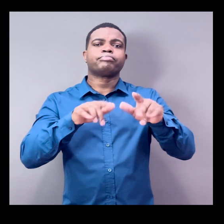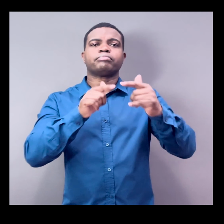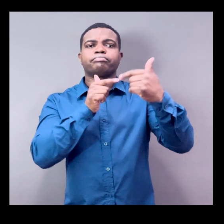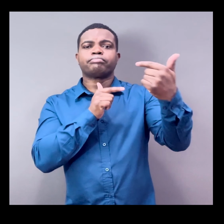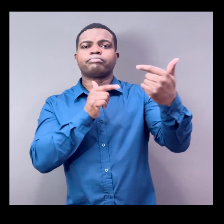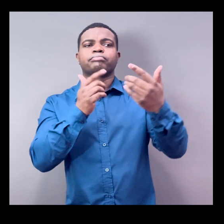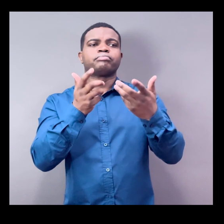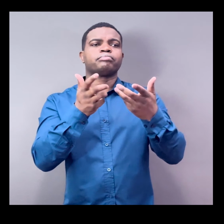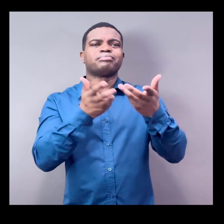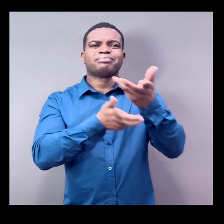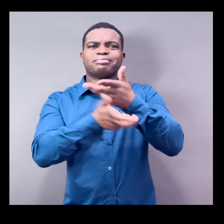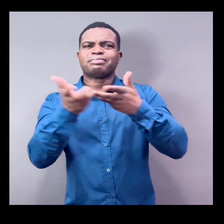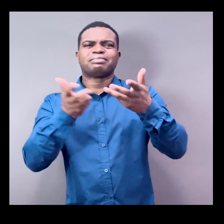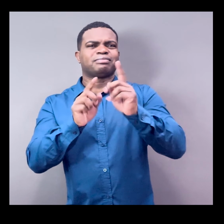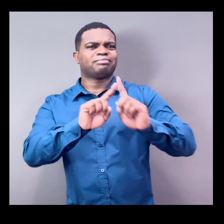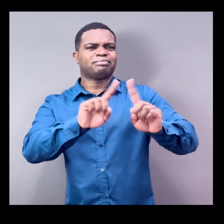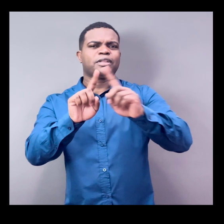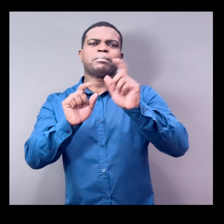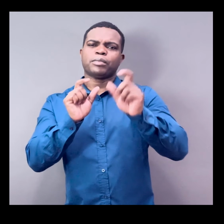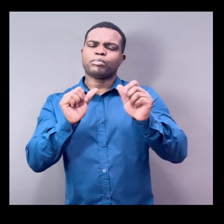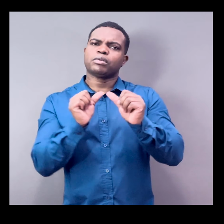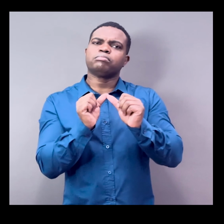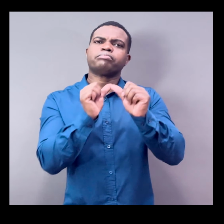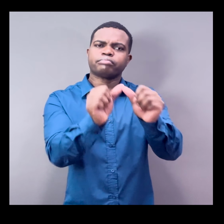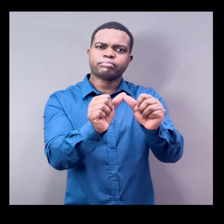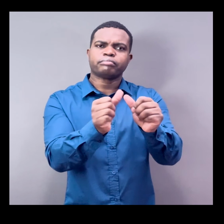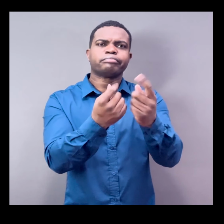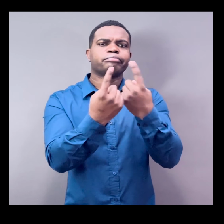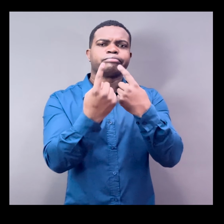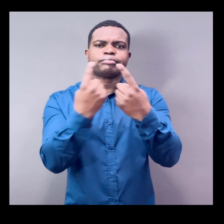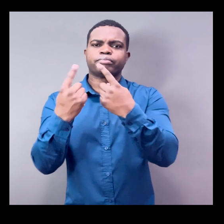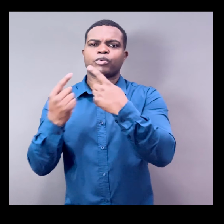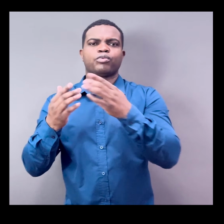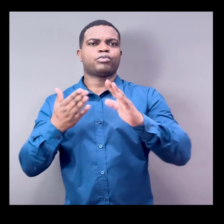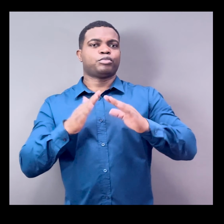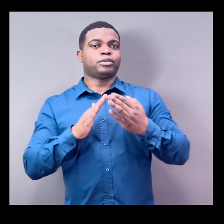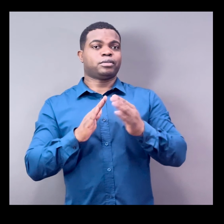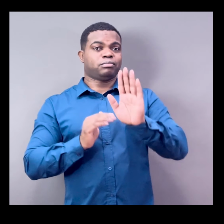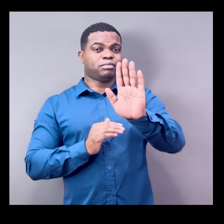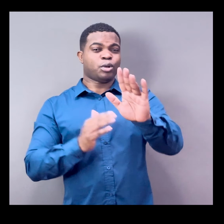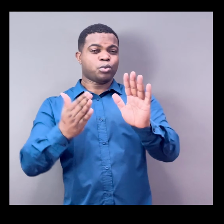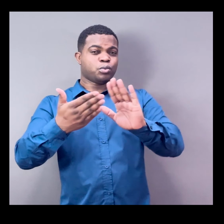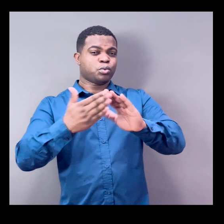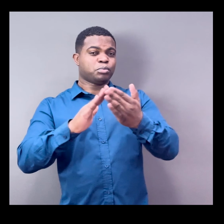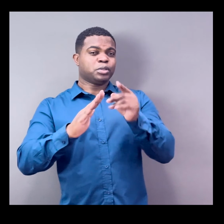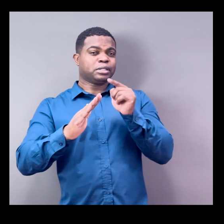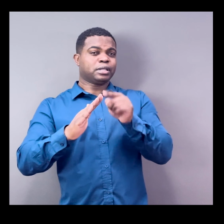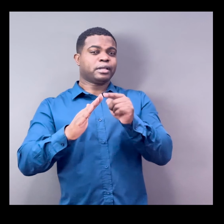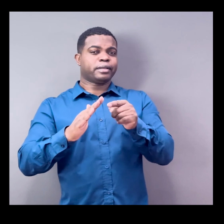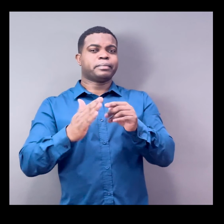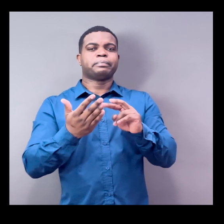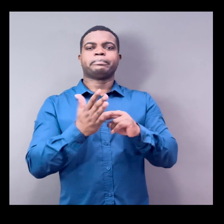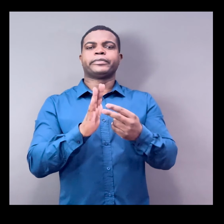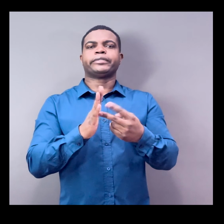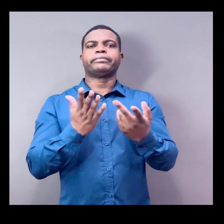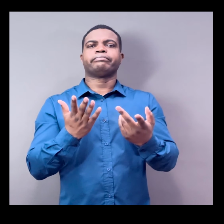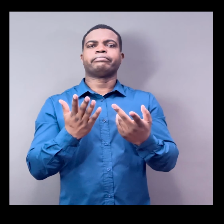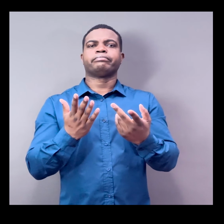another. Organizations can engage with the community. Remember, community is not, we can have community of